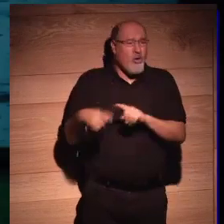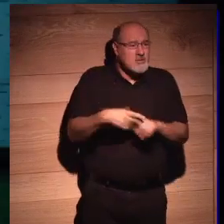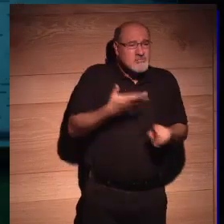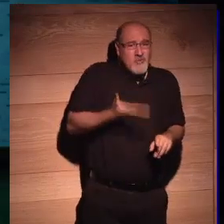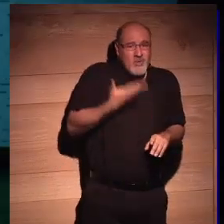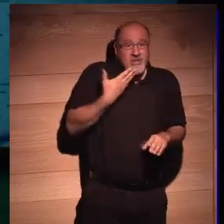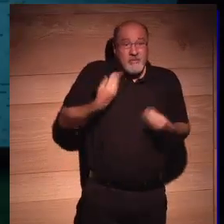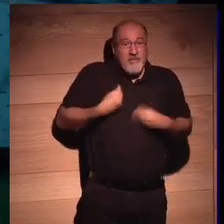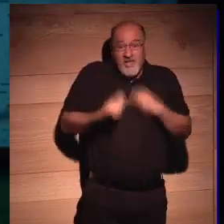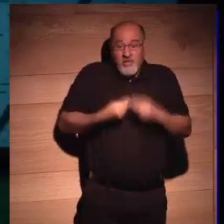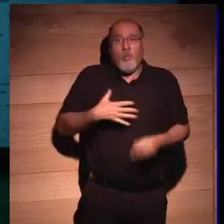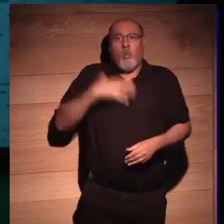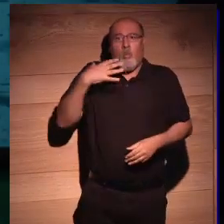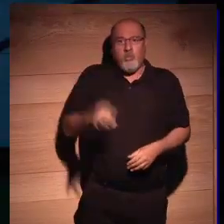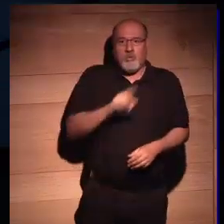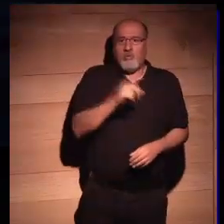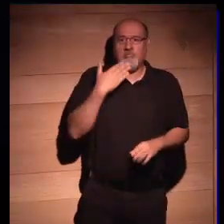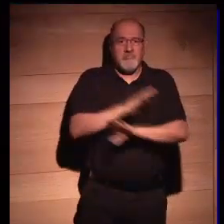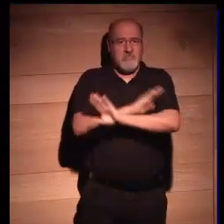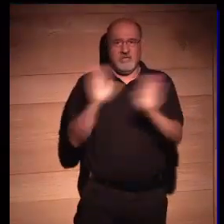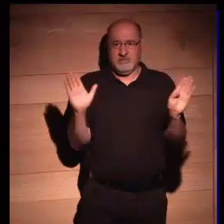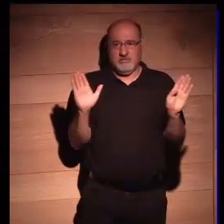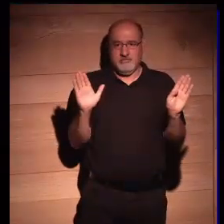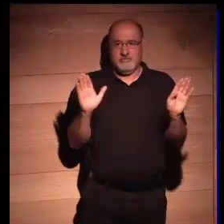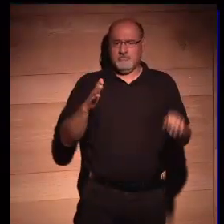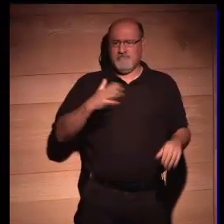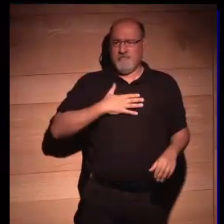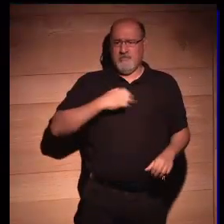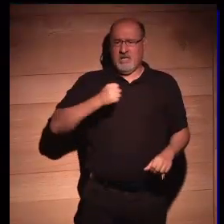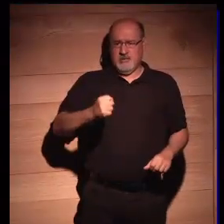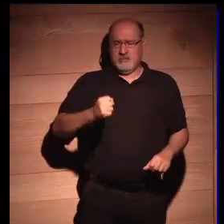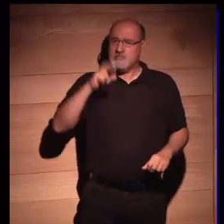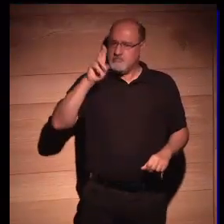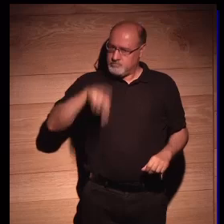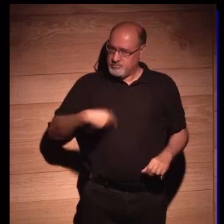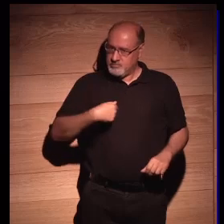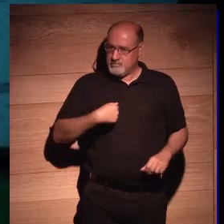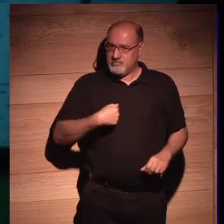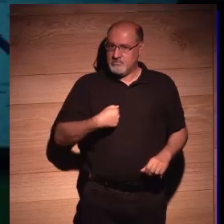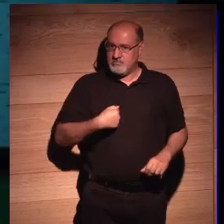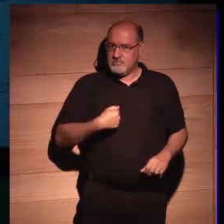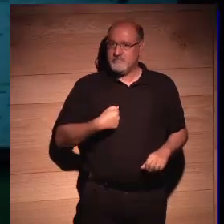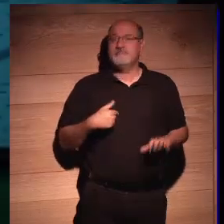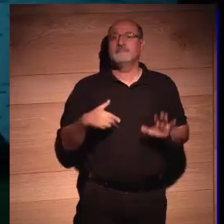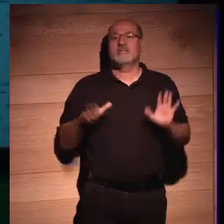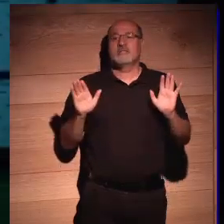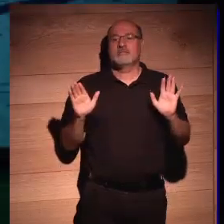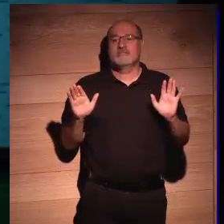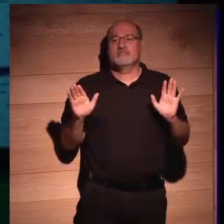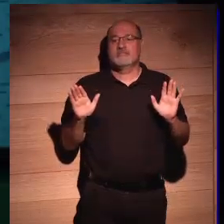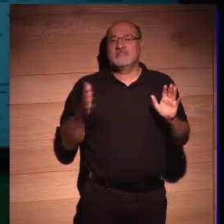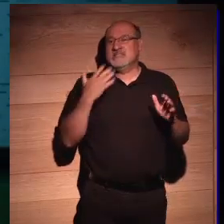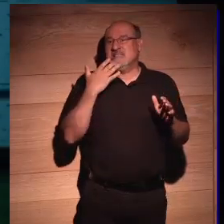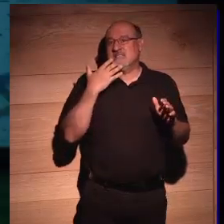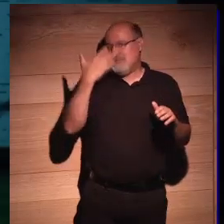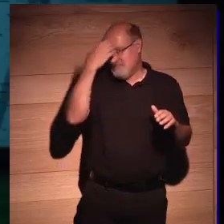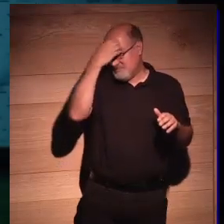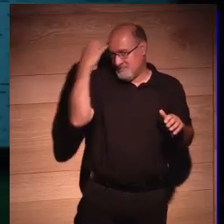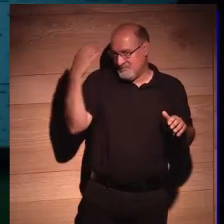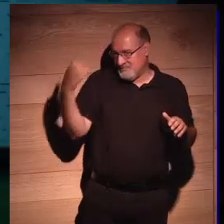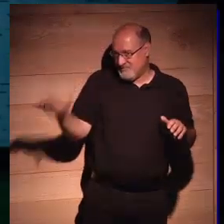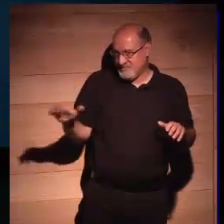only age at which the important things in life can be done. I'm brave, but what